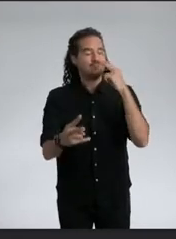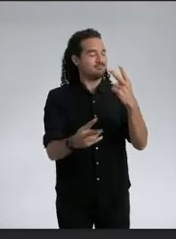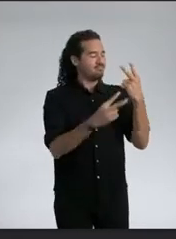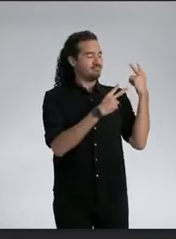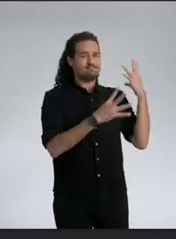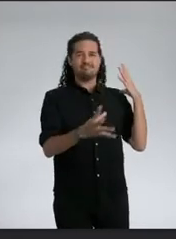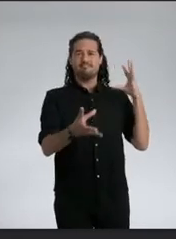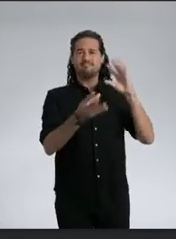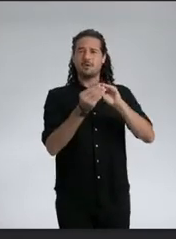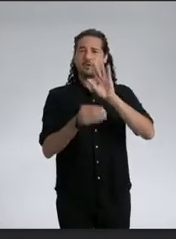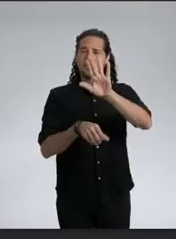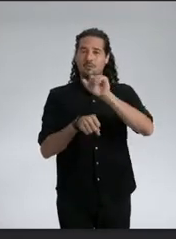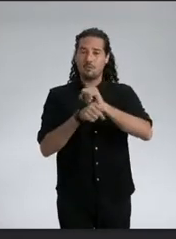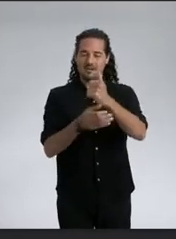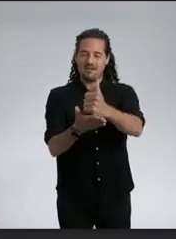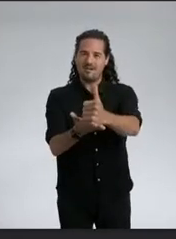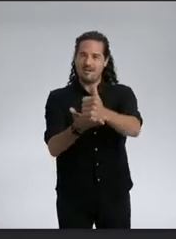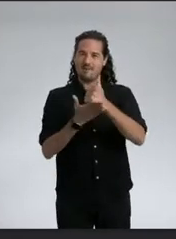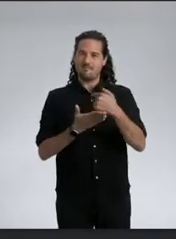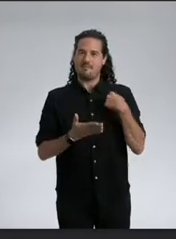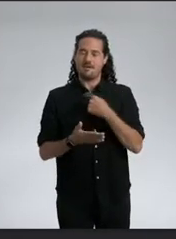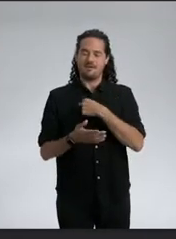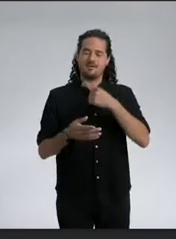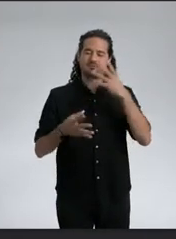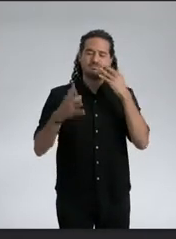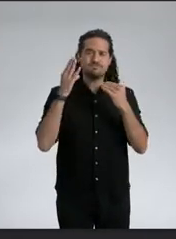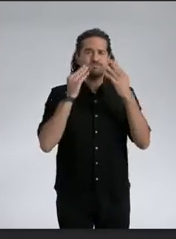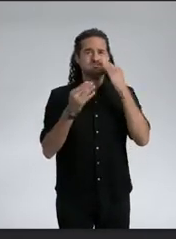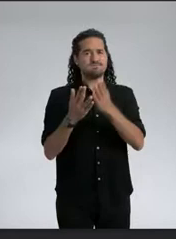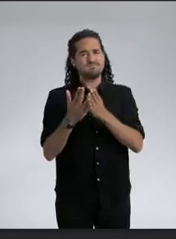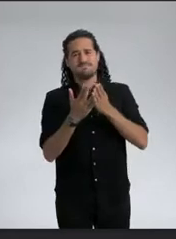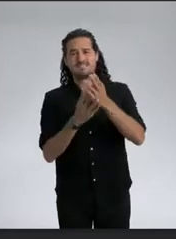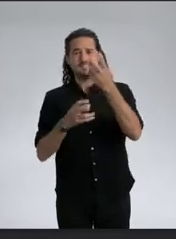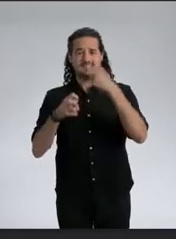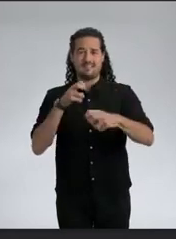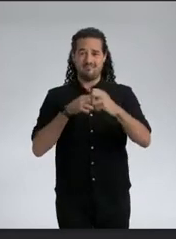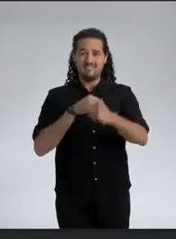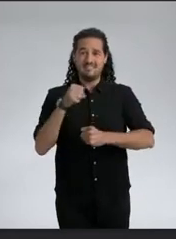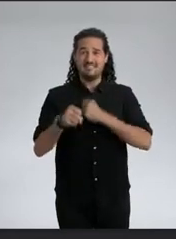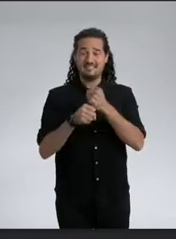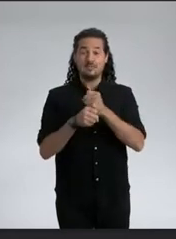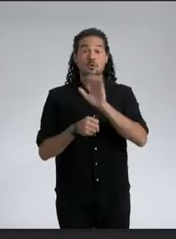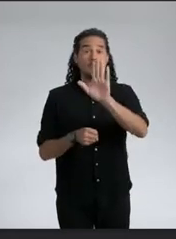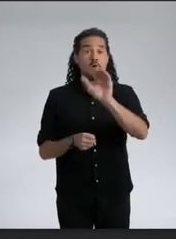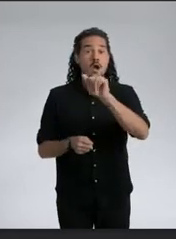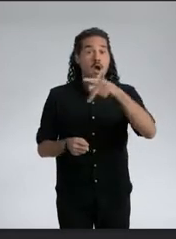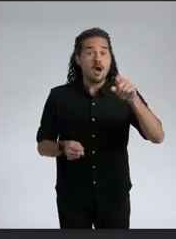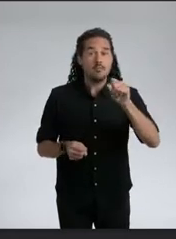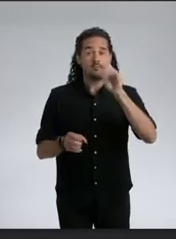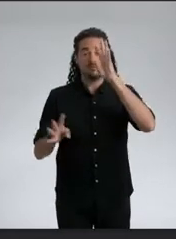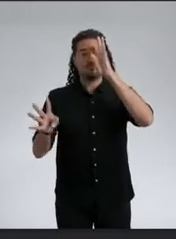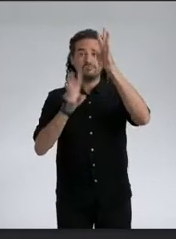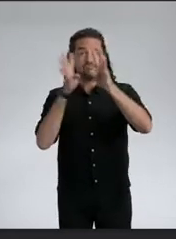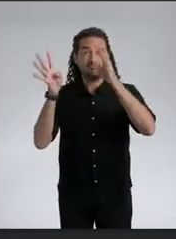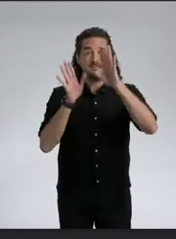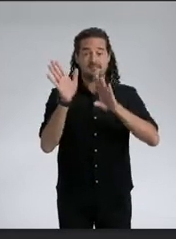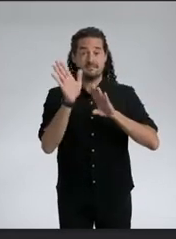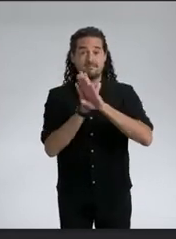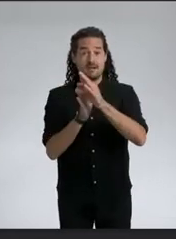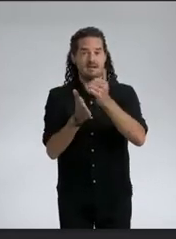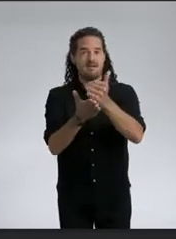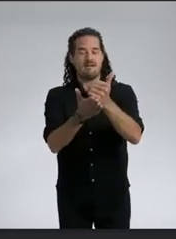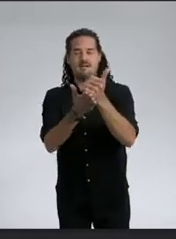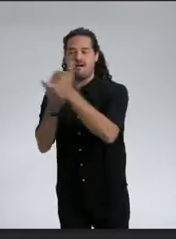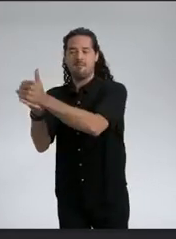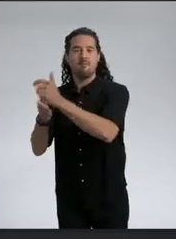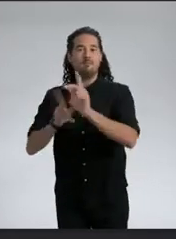us to get through this past year. Your apps and your creativity have enabled people to find new ways to keep